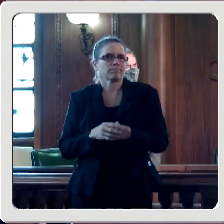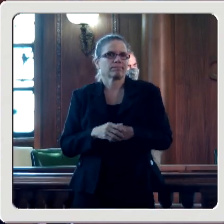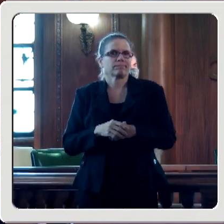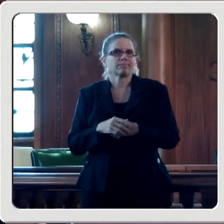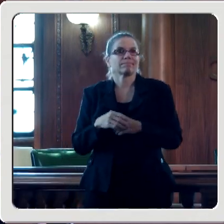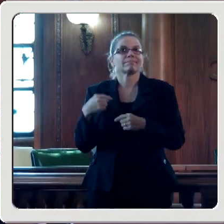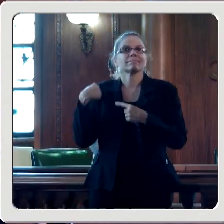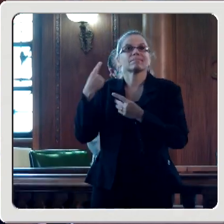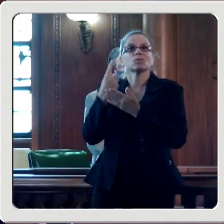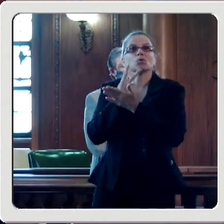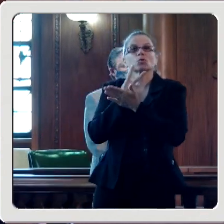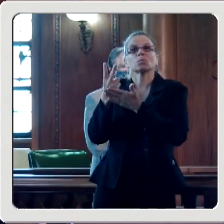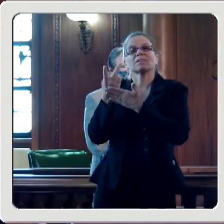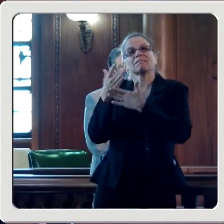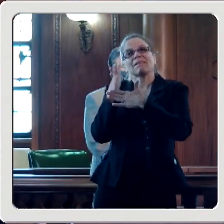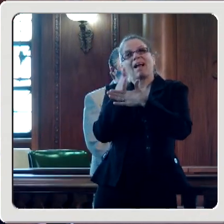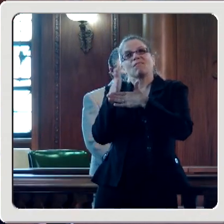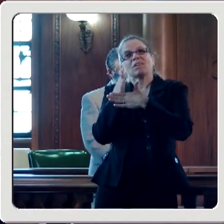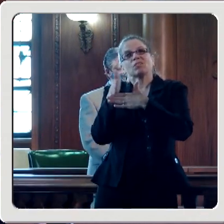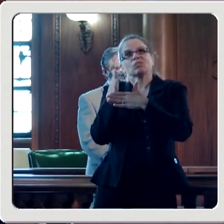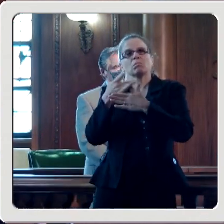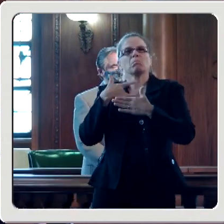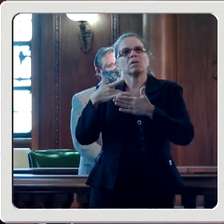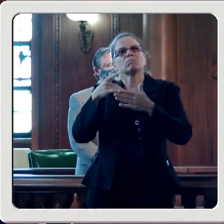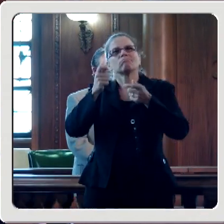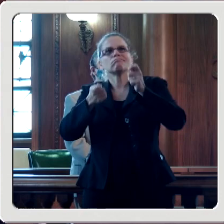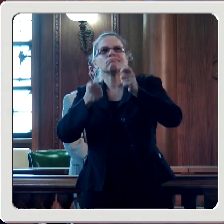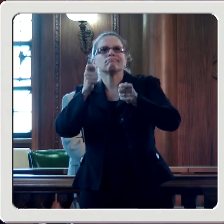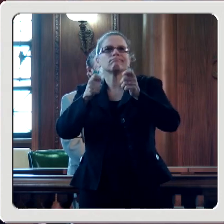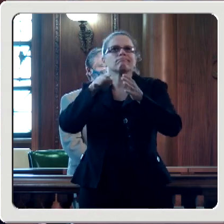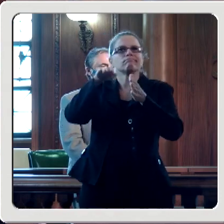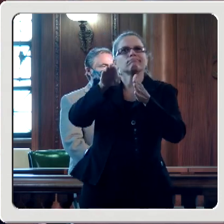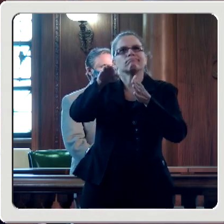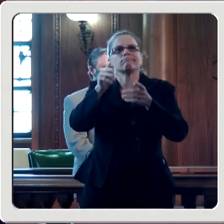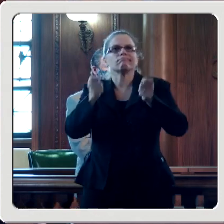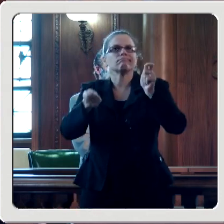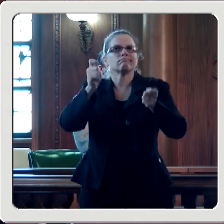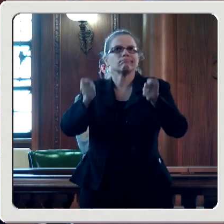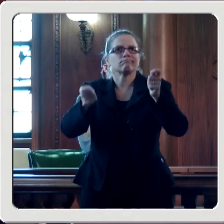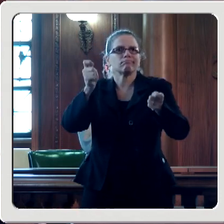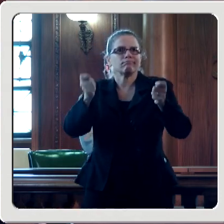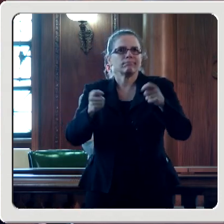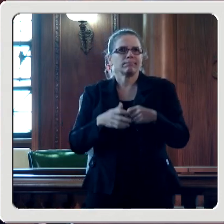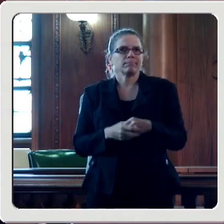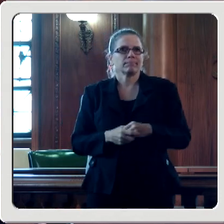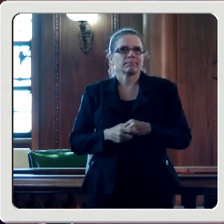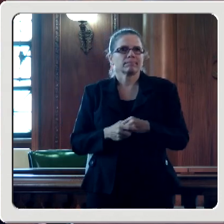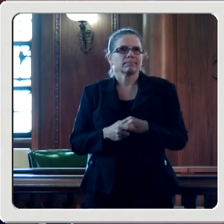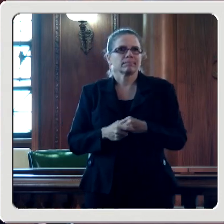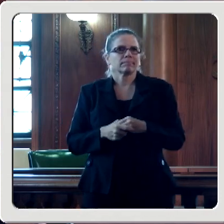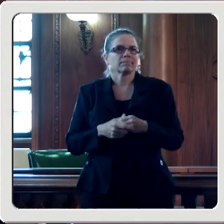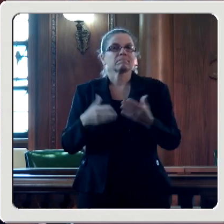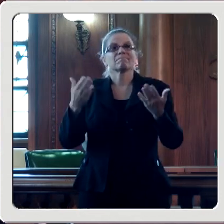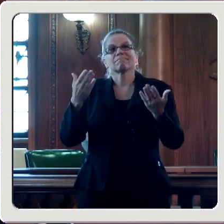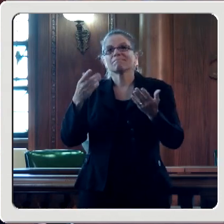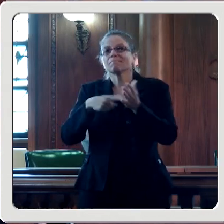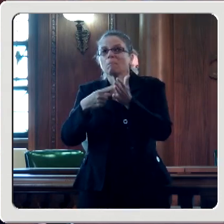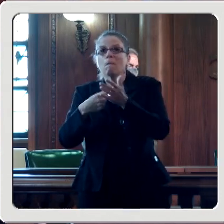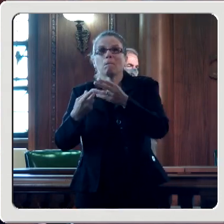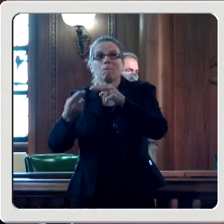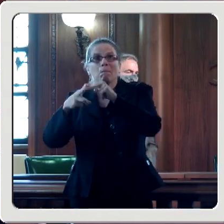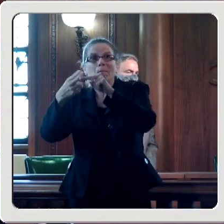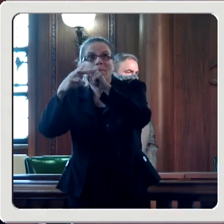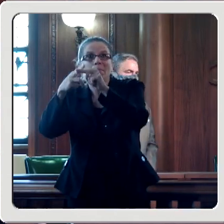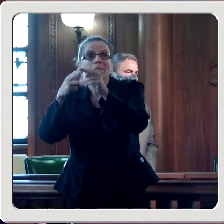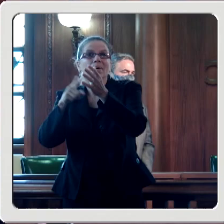rolling average, and it's potentially due to the increased testing that we're